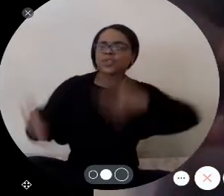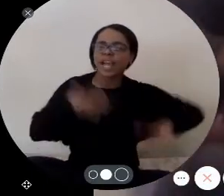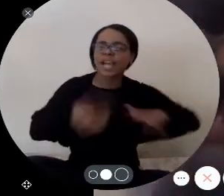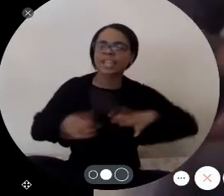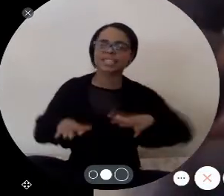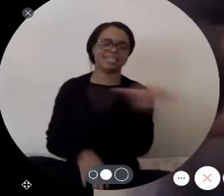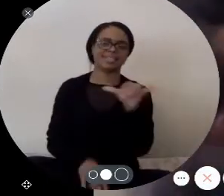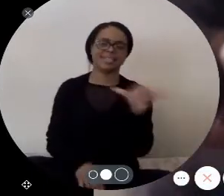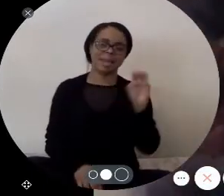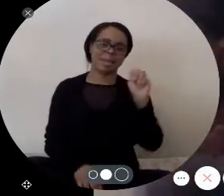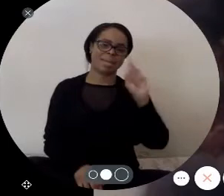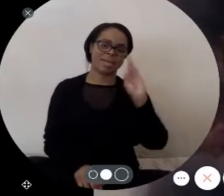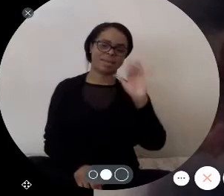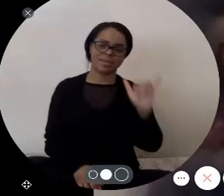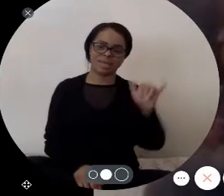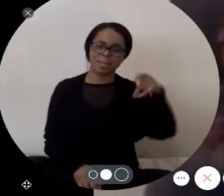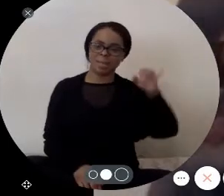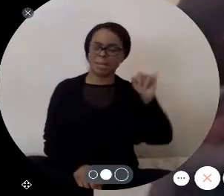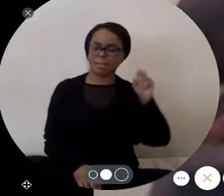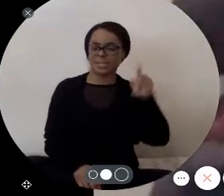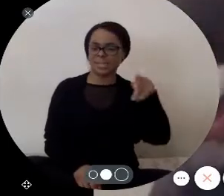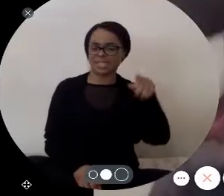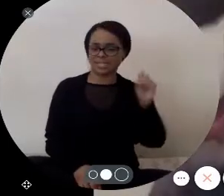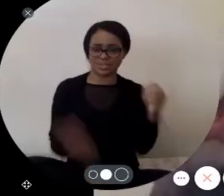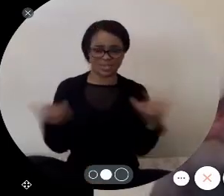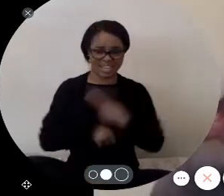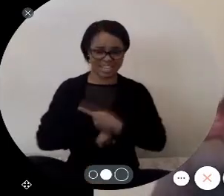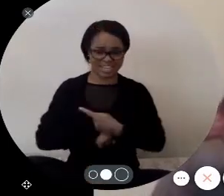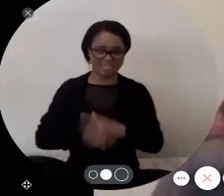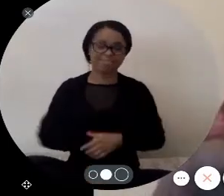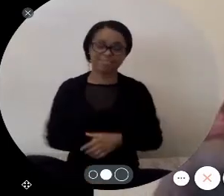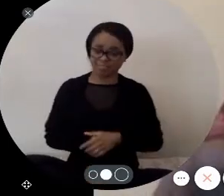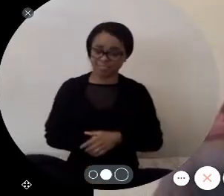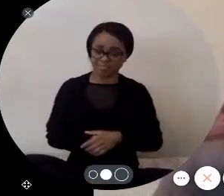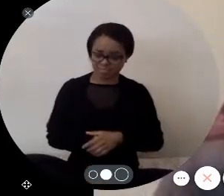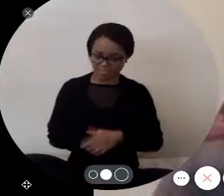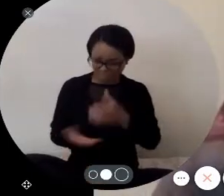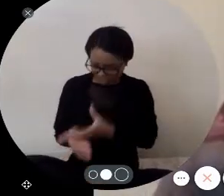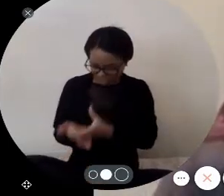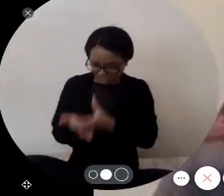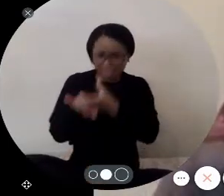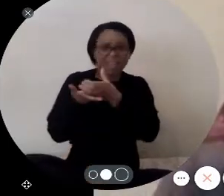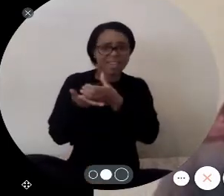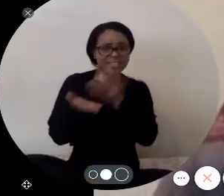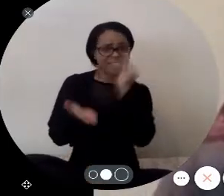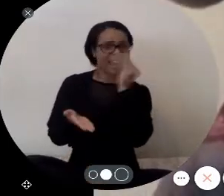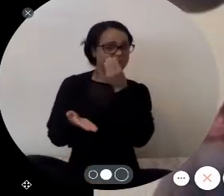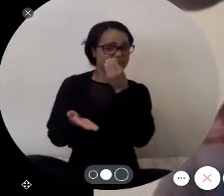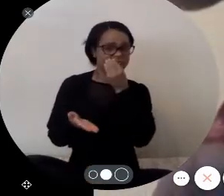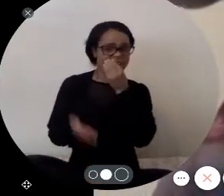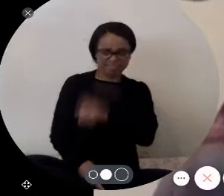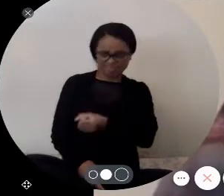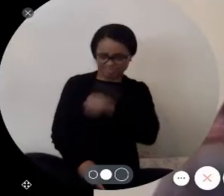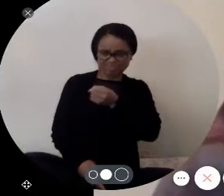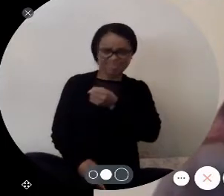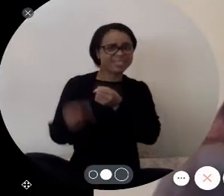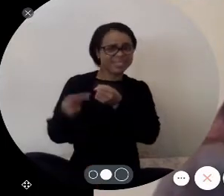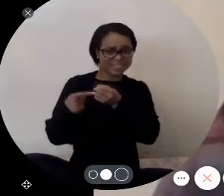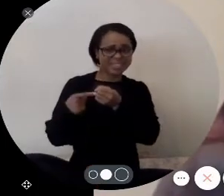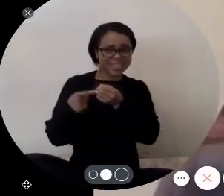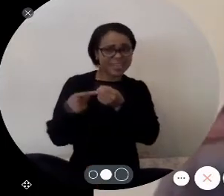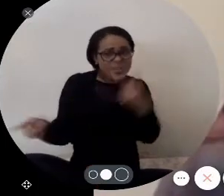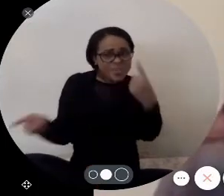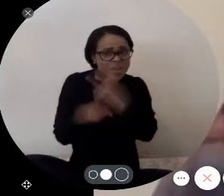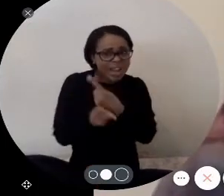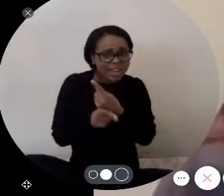Let's see what's in here. All right, here's the first thing I found. You're right, this is a peace